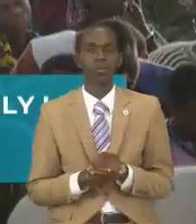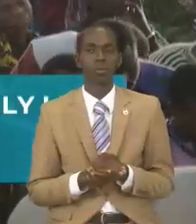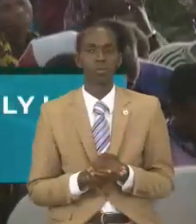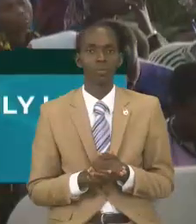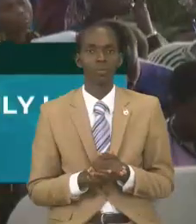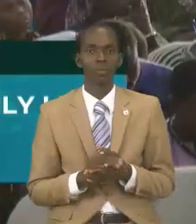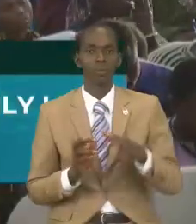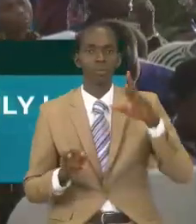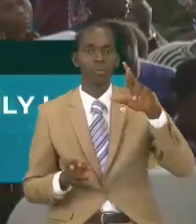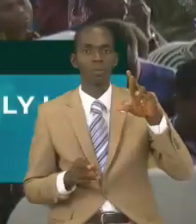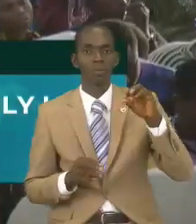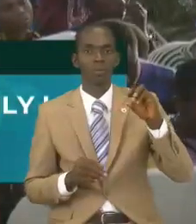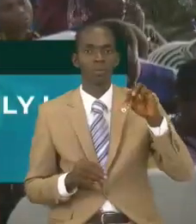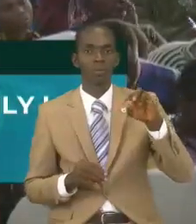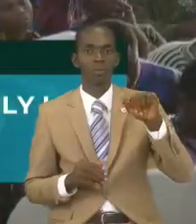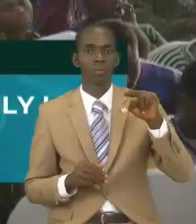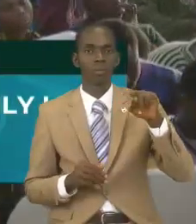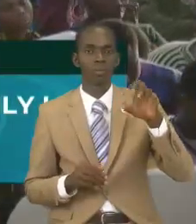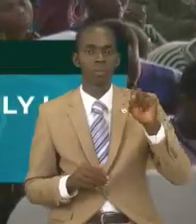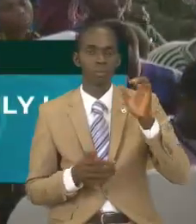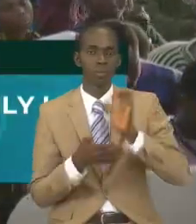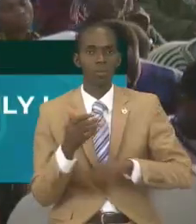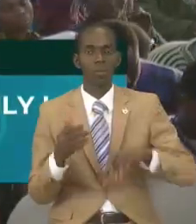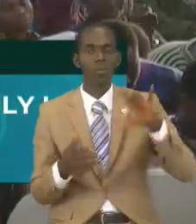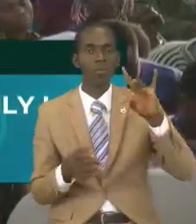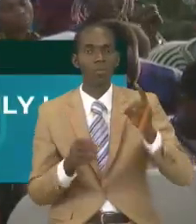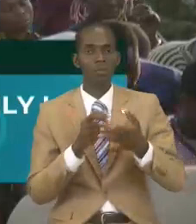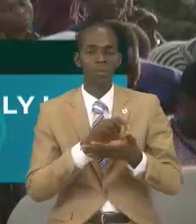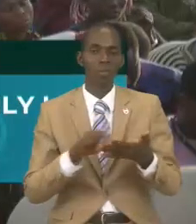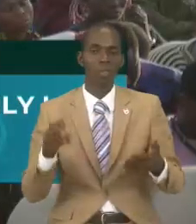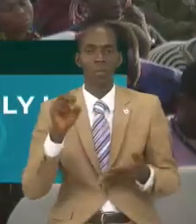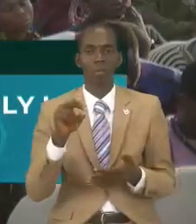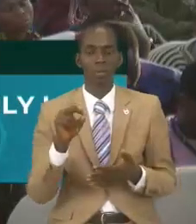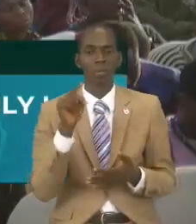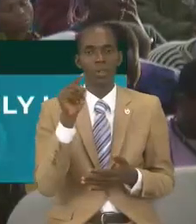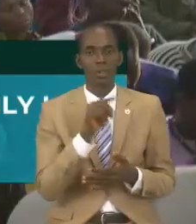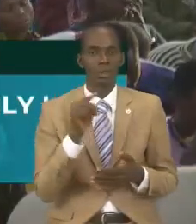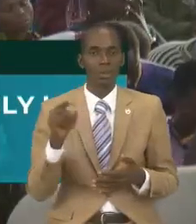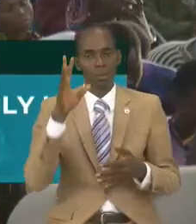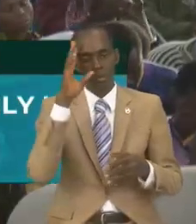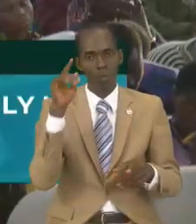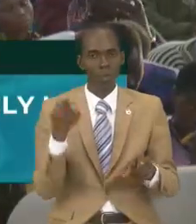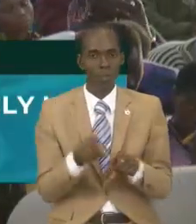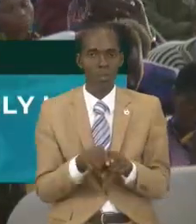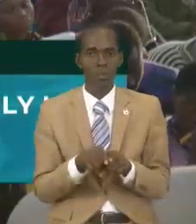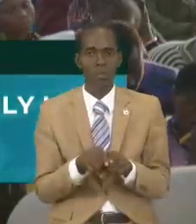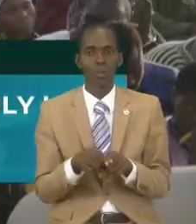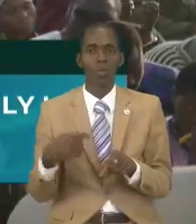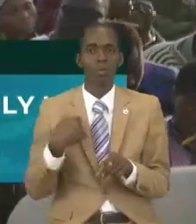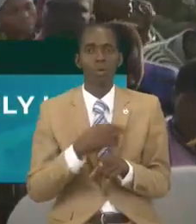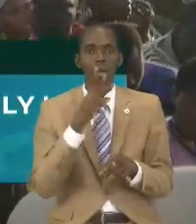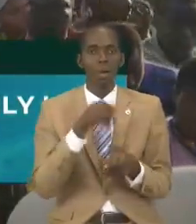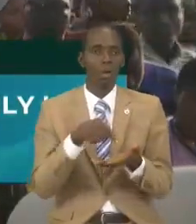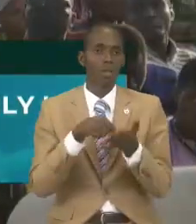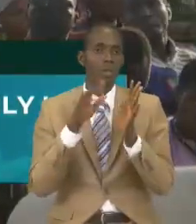12. In Romans chapter 8, verse 12, therefore, brethren, we are debtors not to